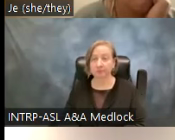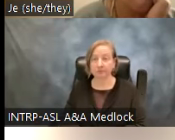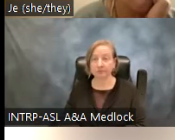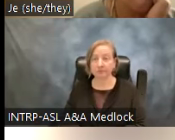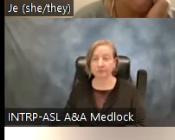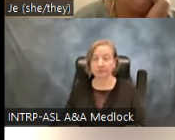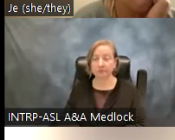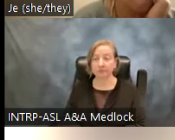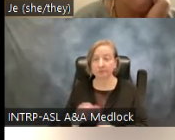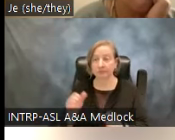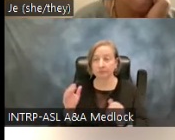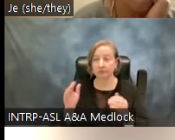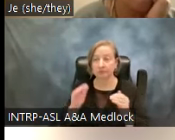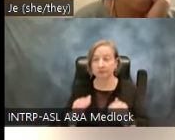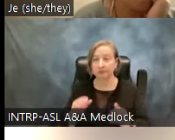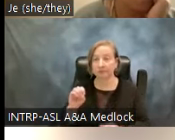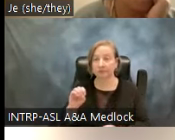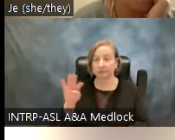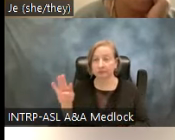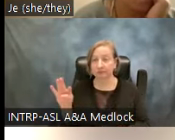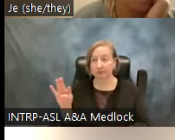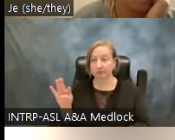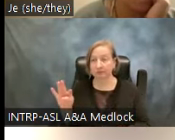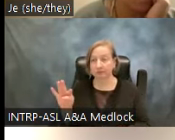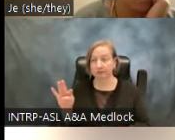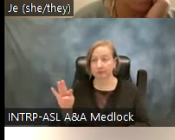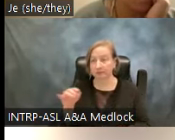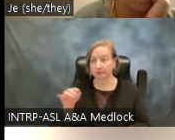Can we move on to E4?